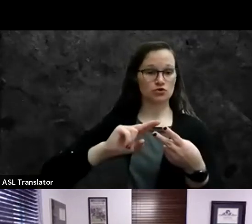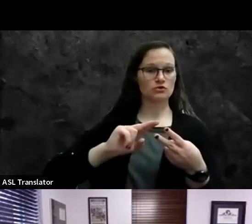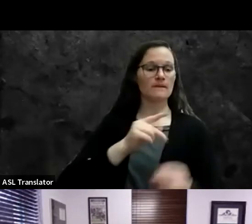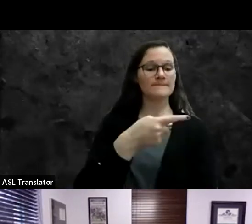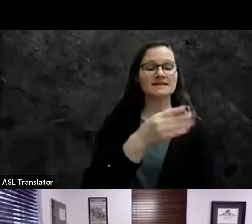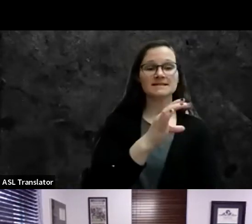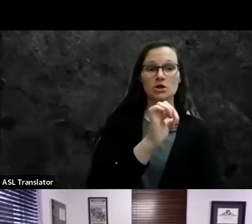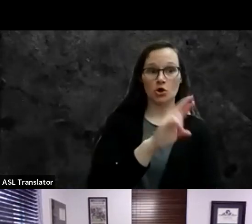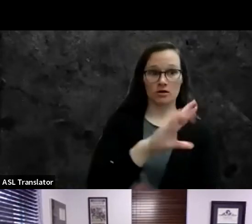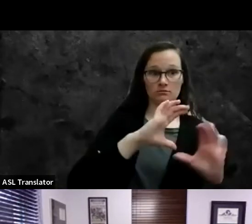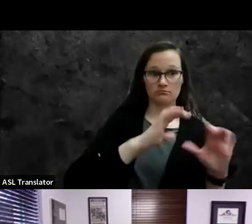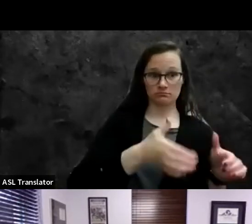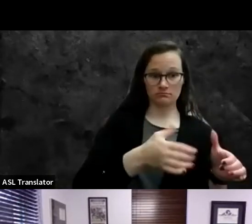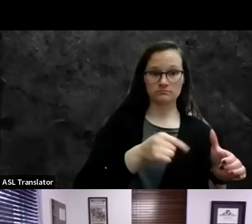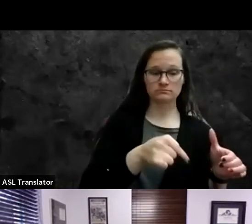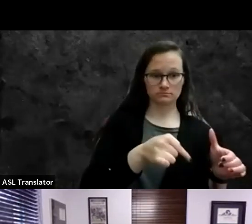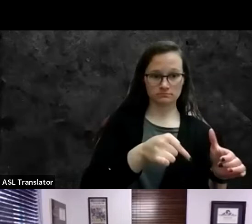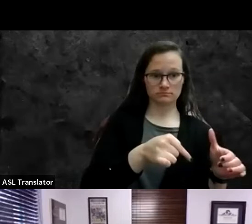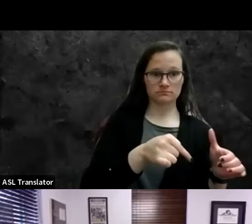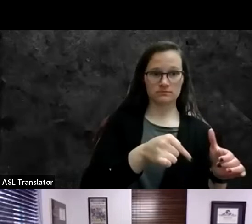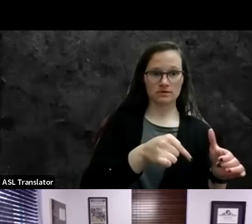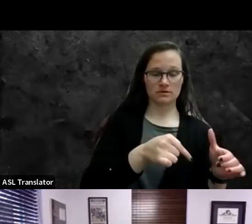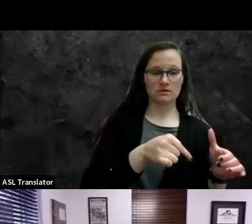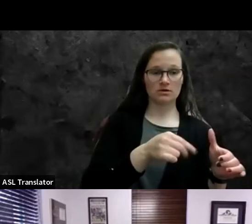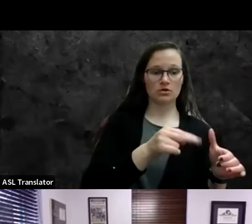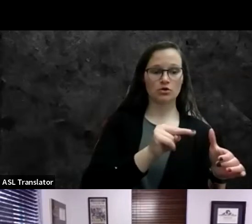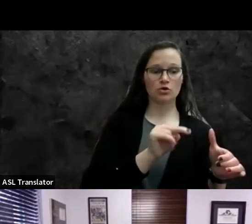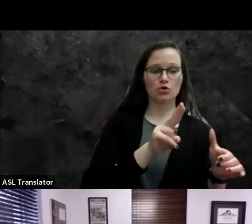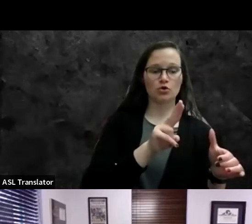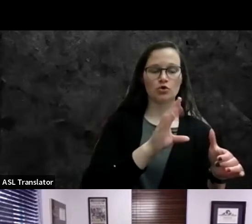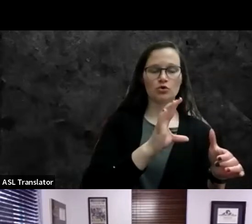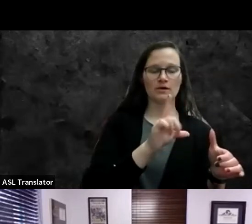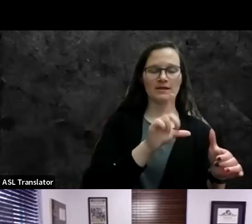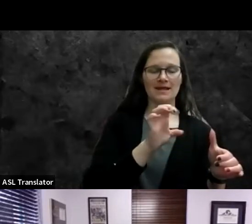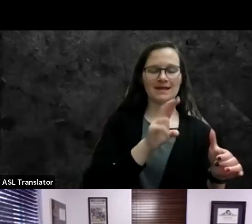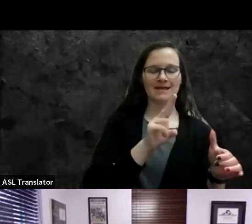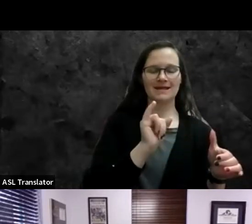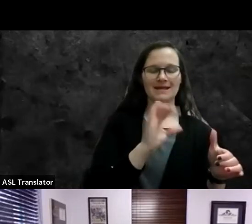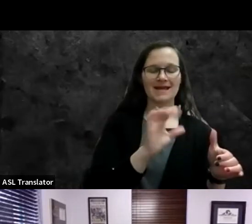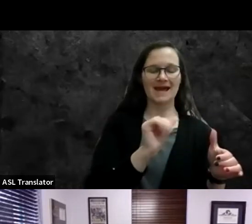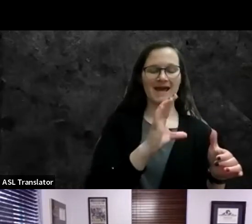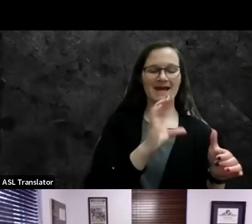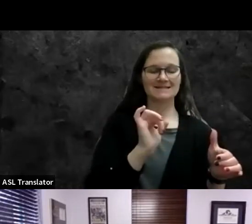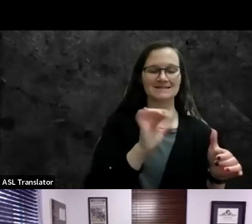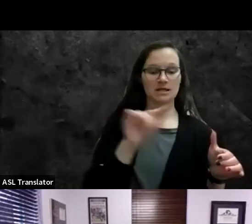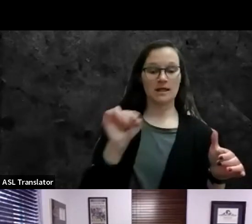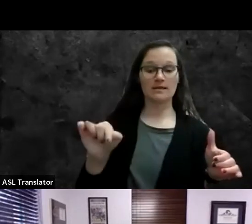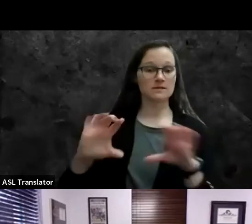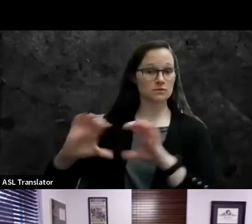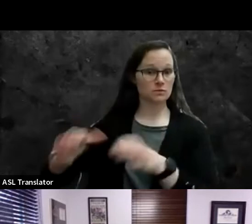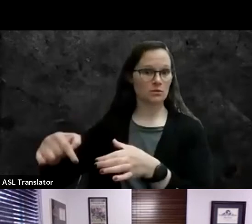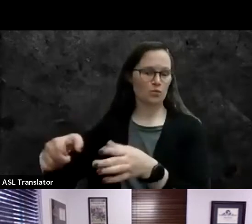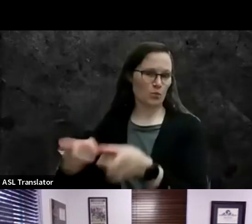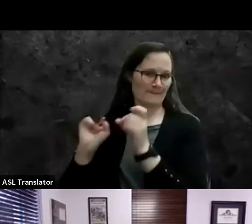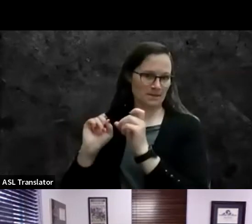PCR-based nucleic acid tests, and then the rapid tests that detect protein or antigen. Now, the PCR tests